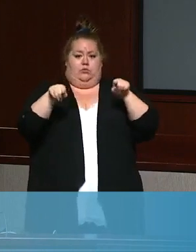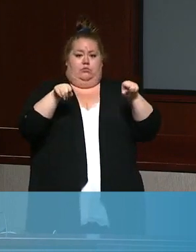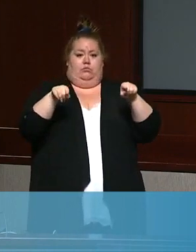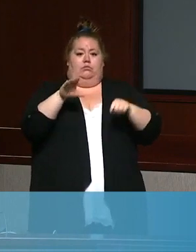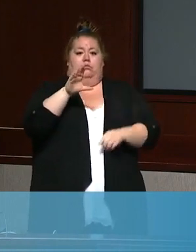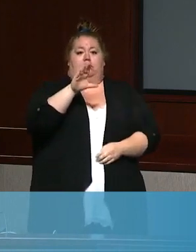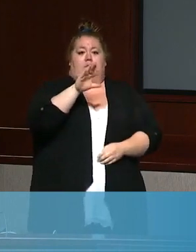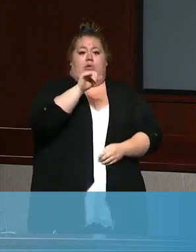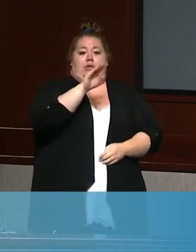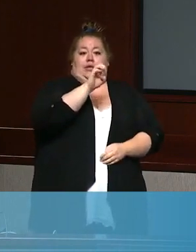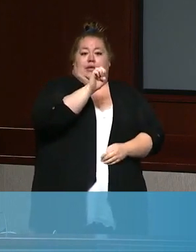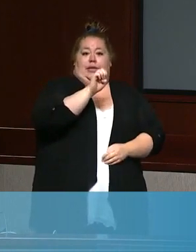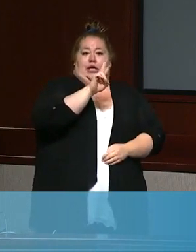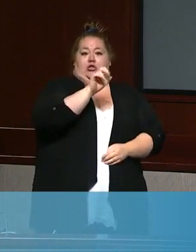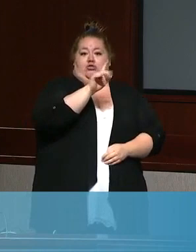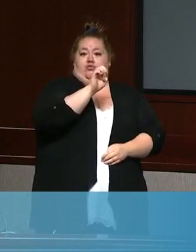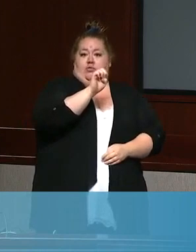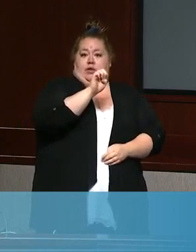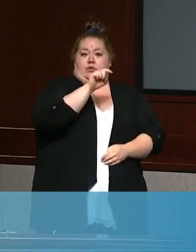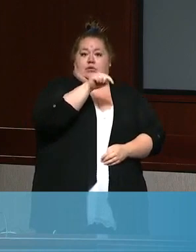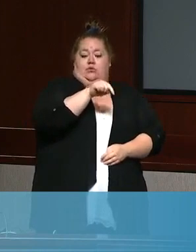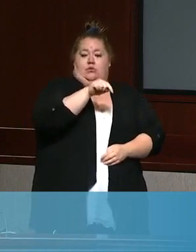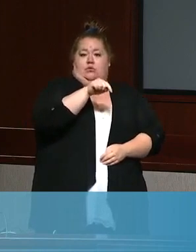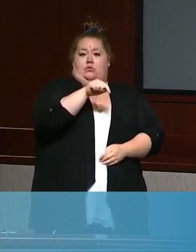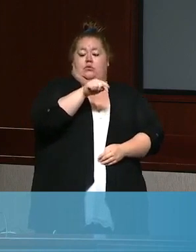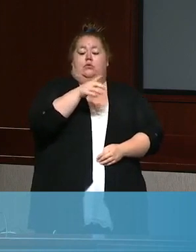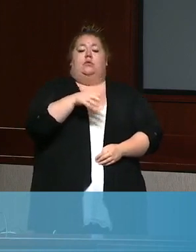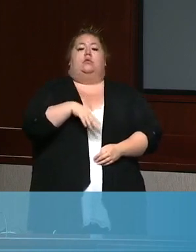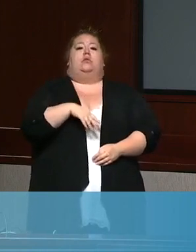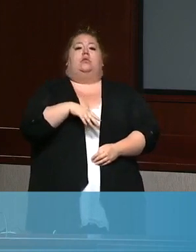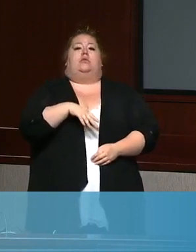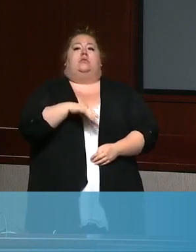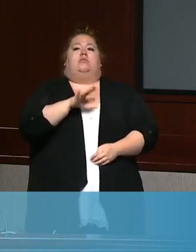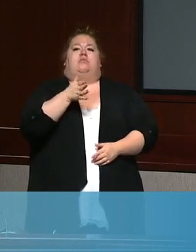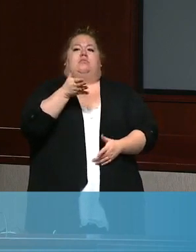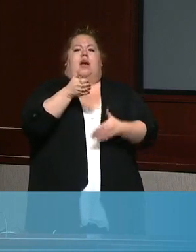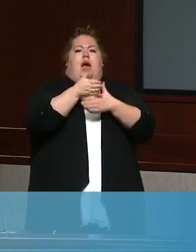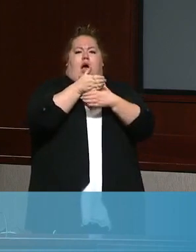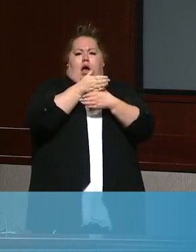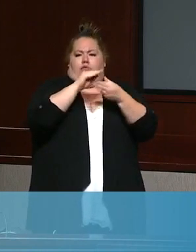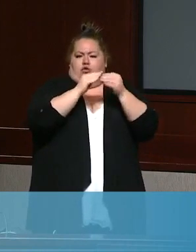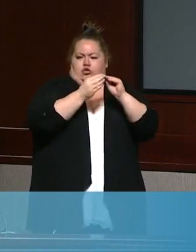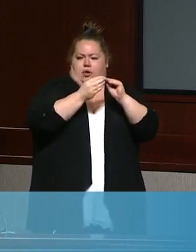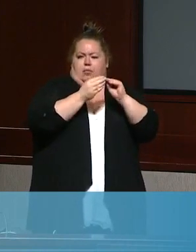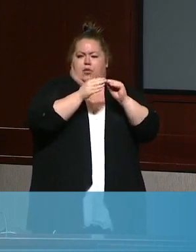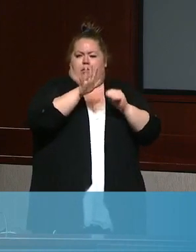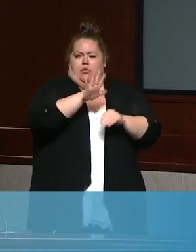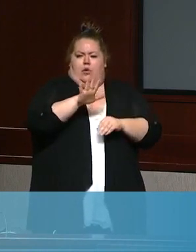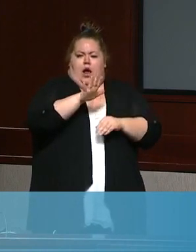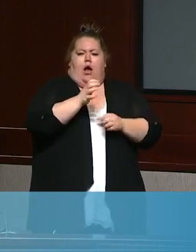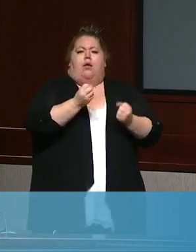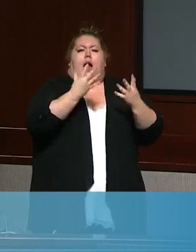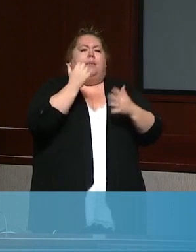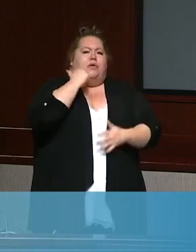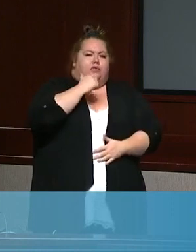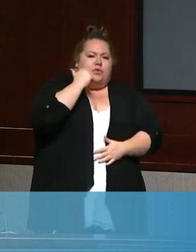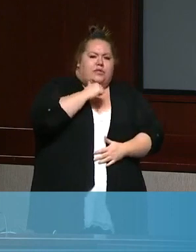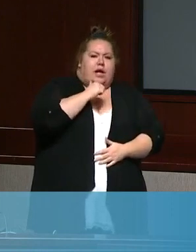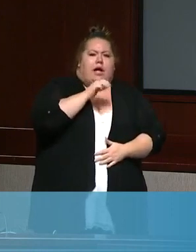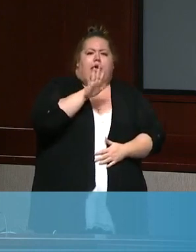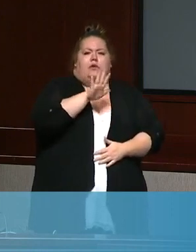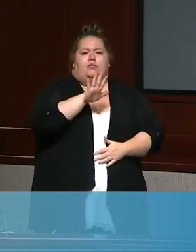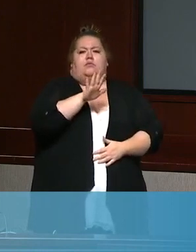rate, and this is the average number of new daily cases now, averaged over 7